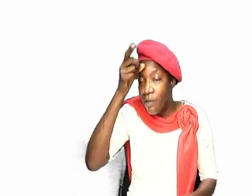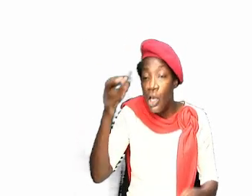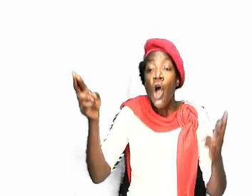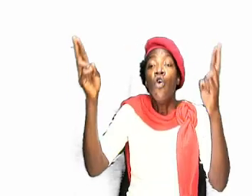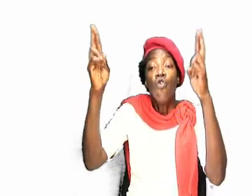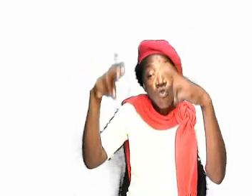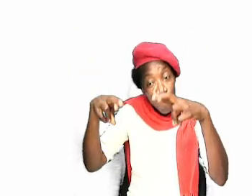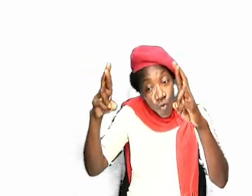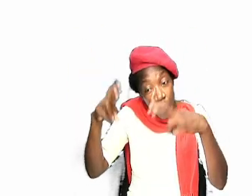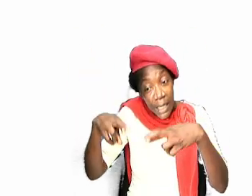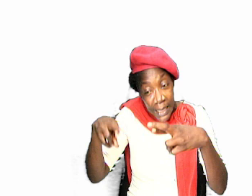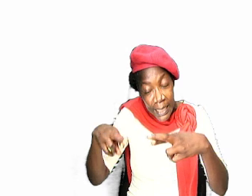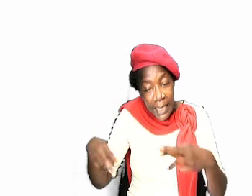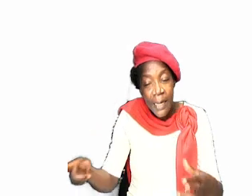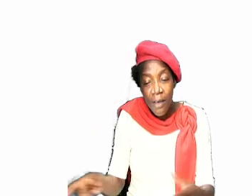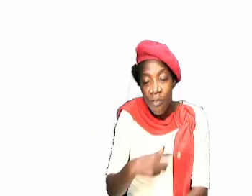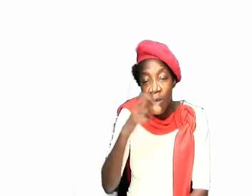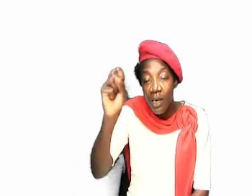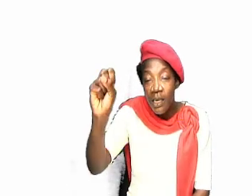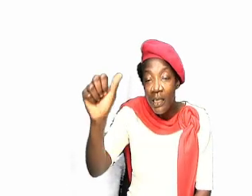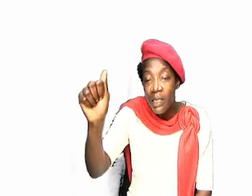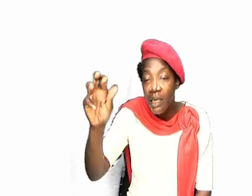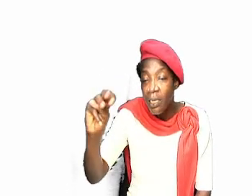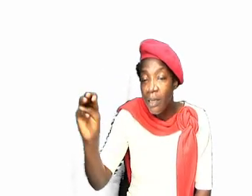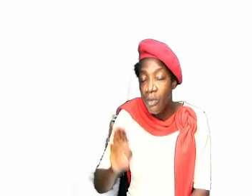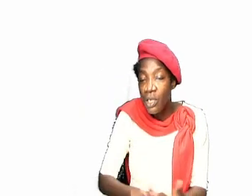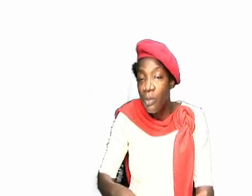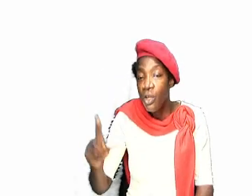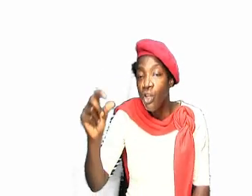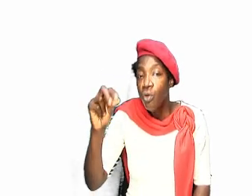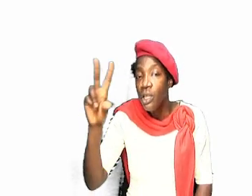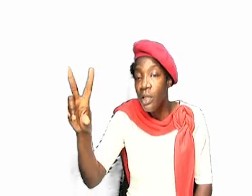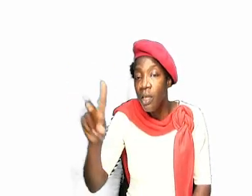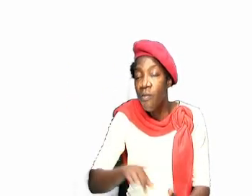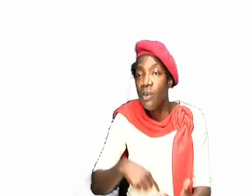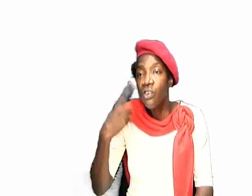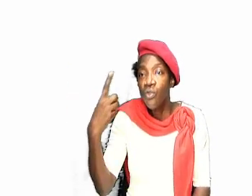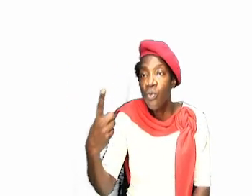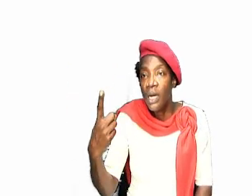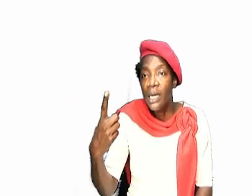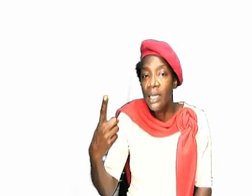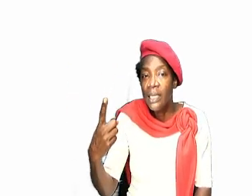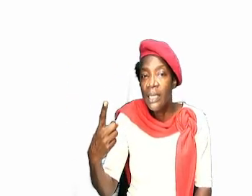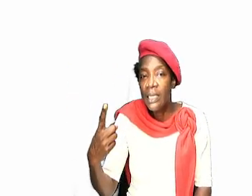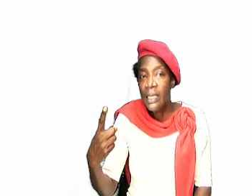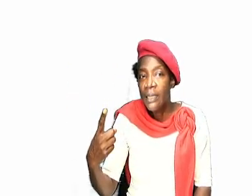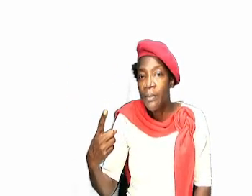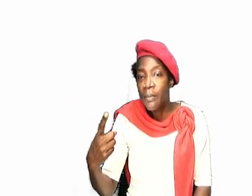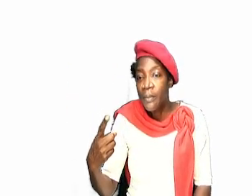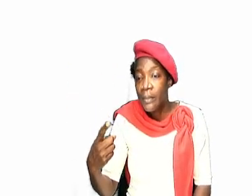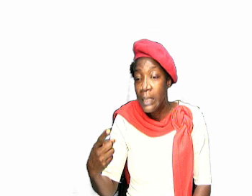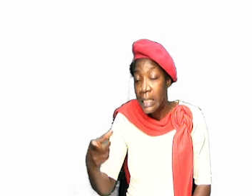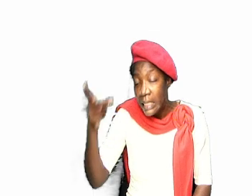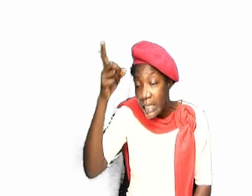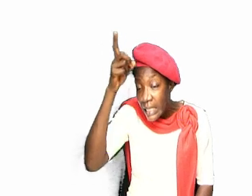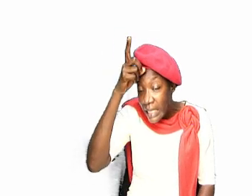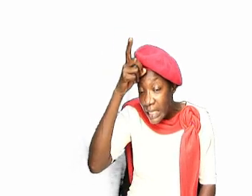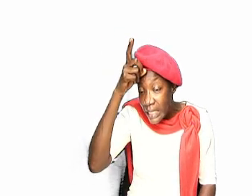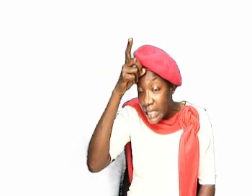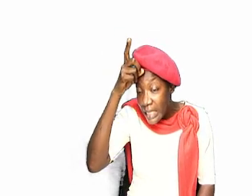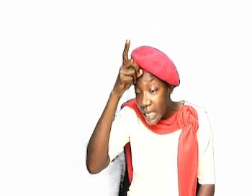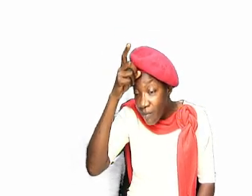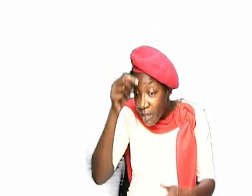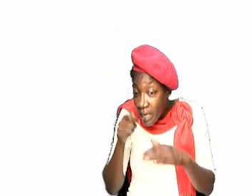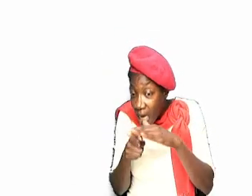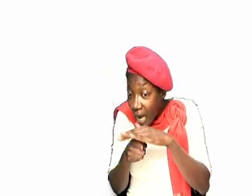This is why in 1 Samuel chapter 23, verse 1, while King David was in hiding from King Saul,